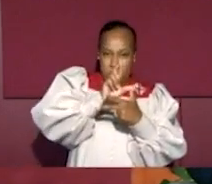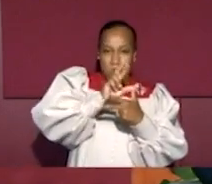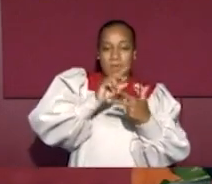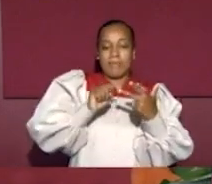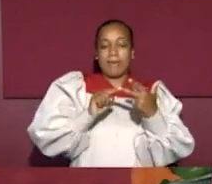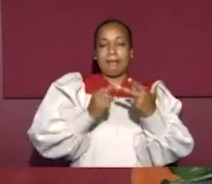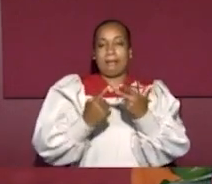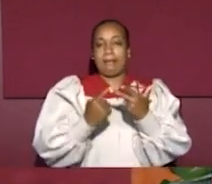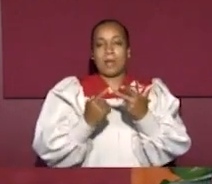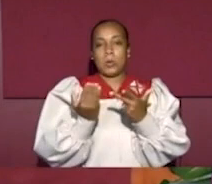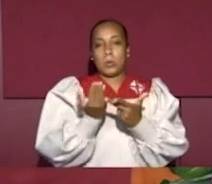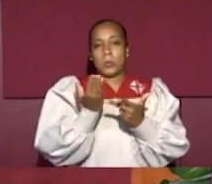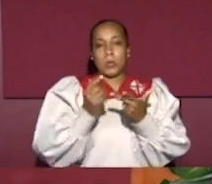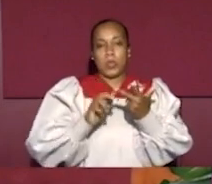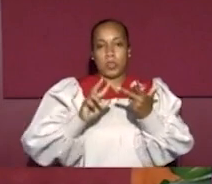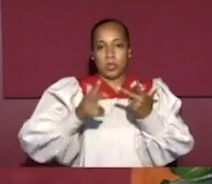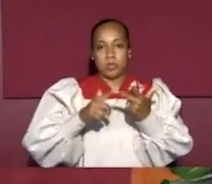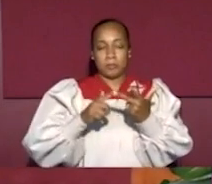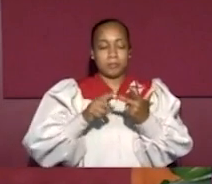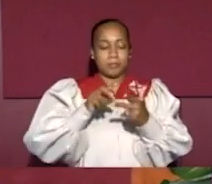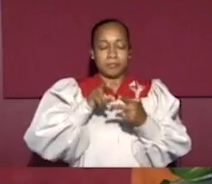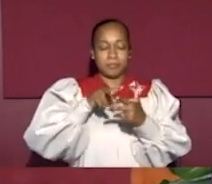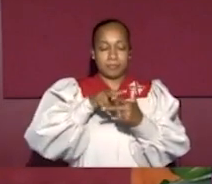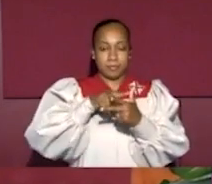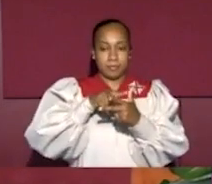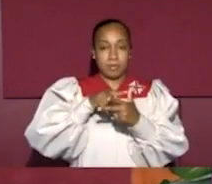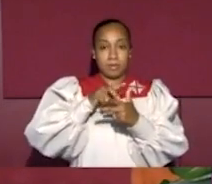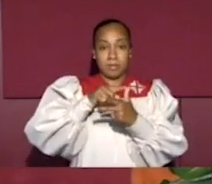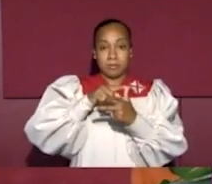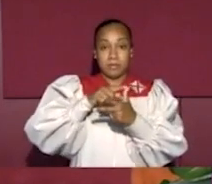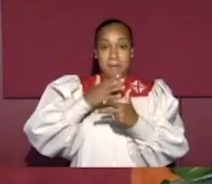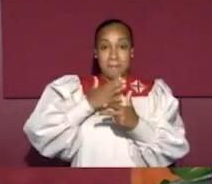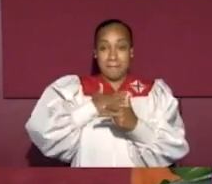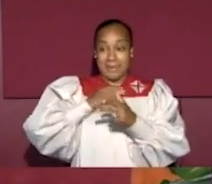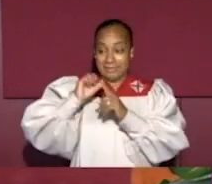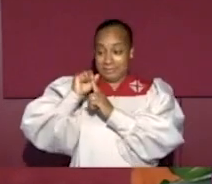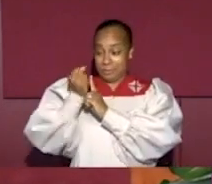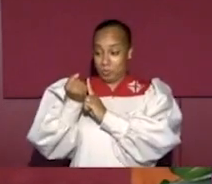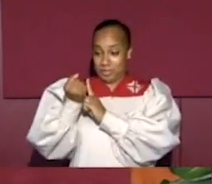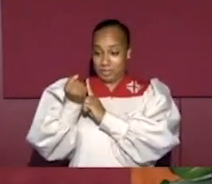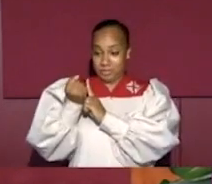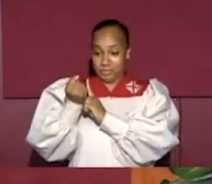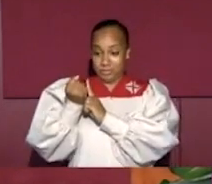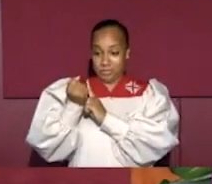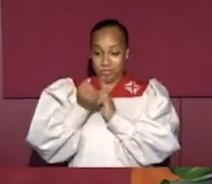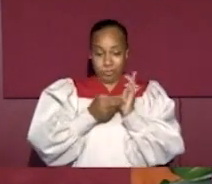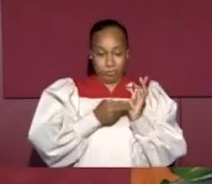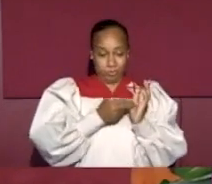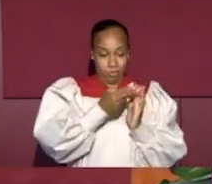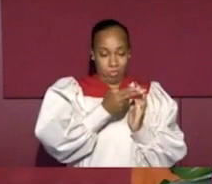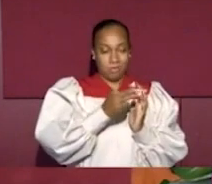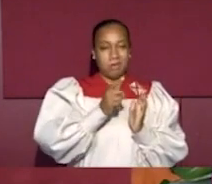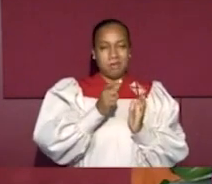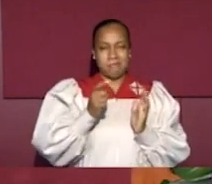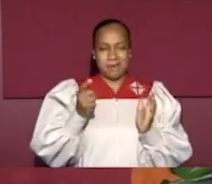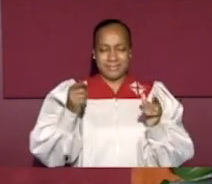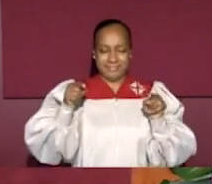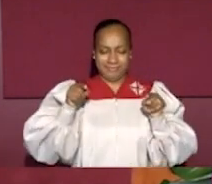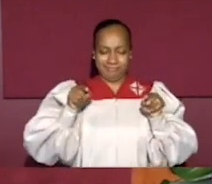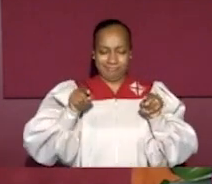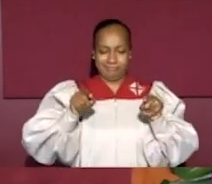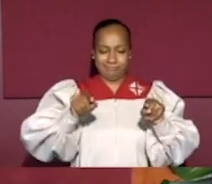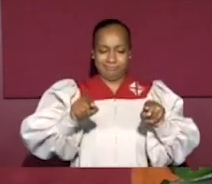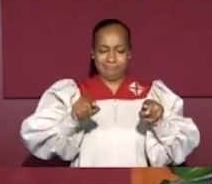all, I have to reconcile my situation with the truth. To move forward from disappointment, I have to